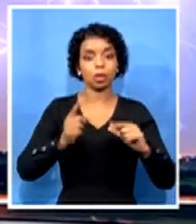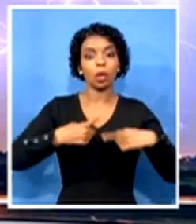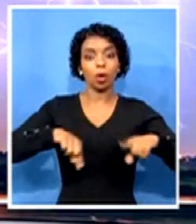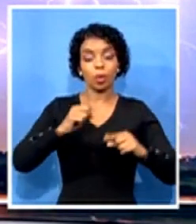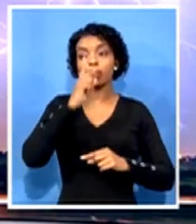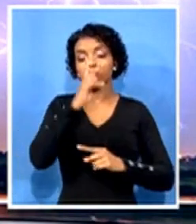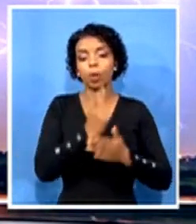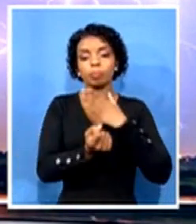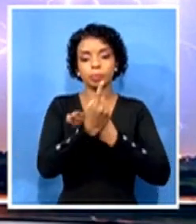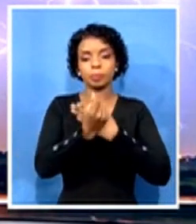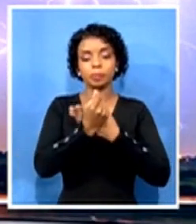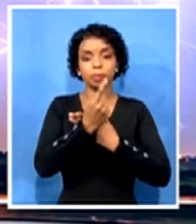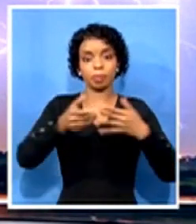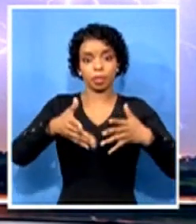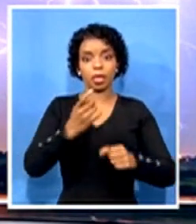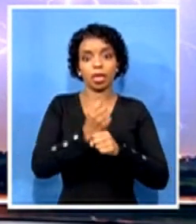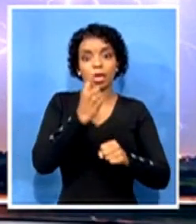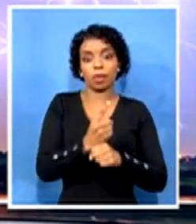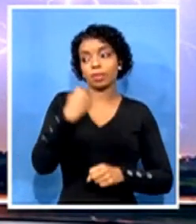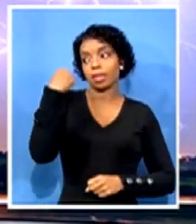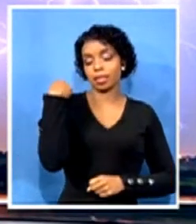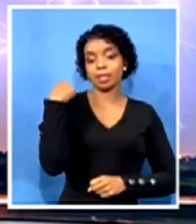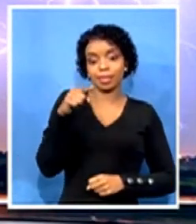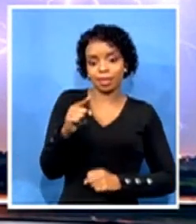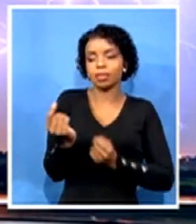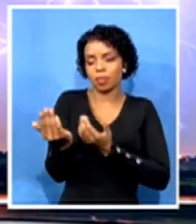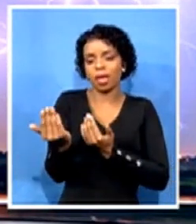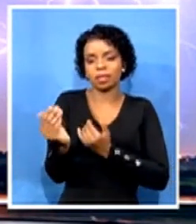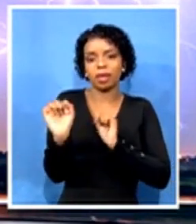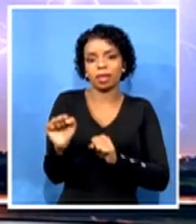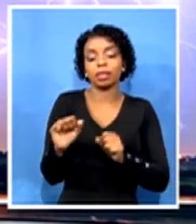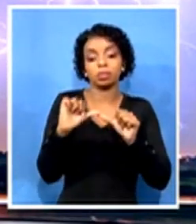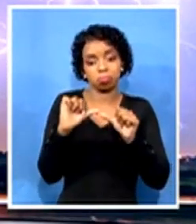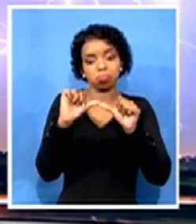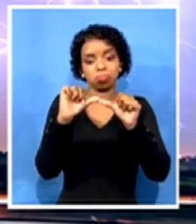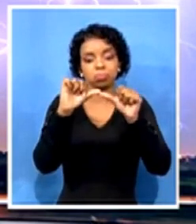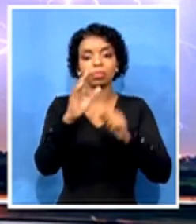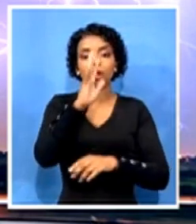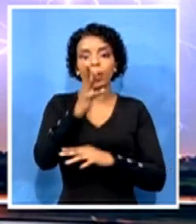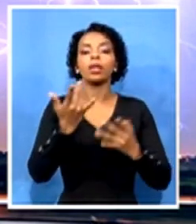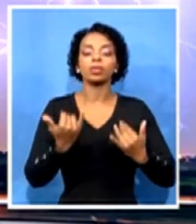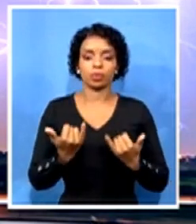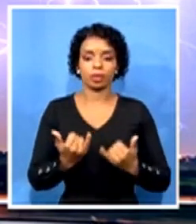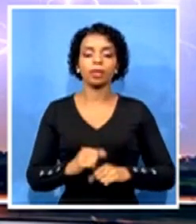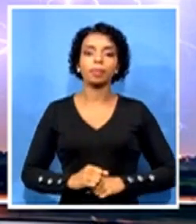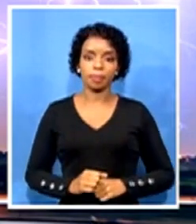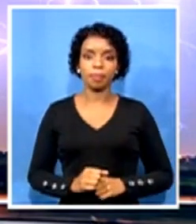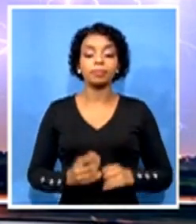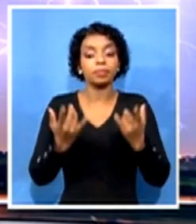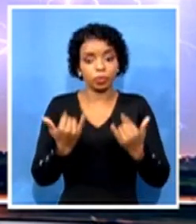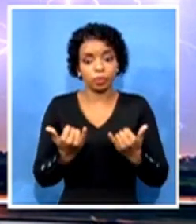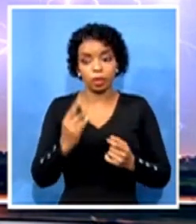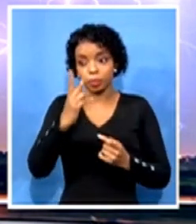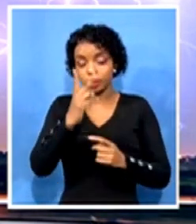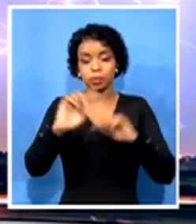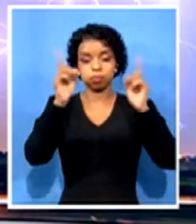been expected, and it is going to continue to happen today. And for today, we are seeing those severe thunderstorms sitting in northwest, heading to